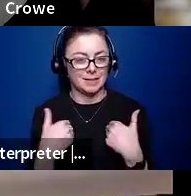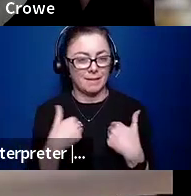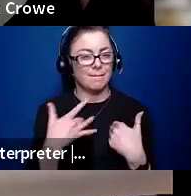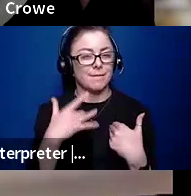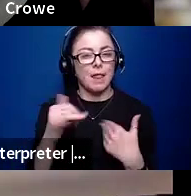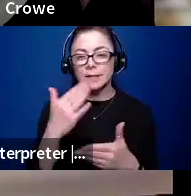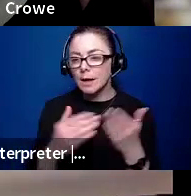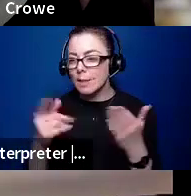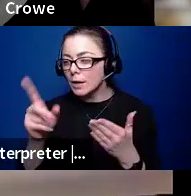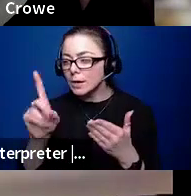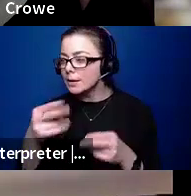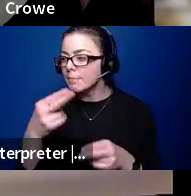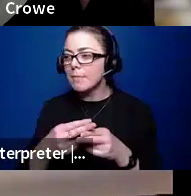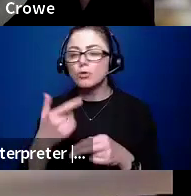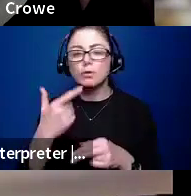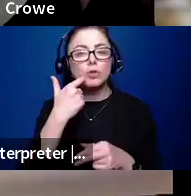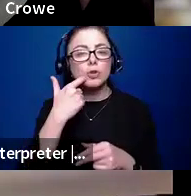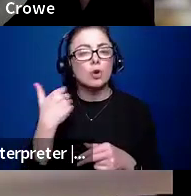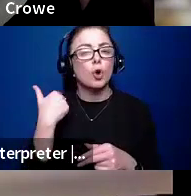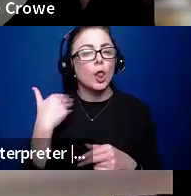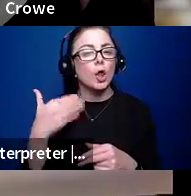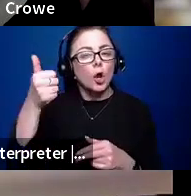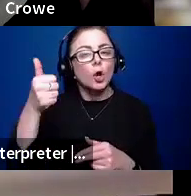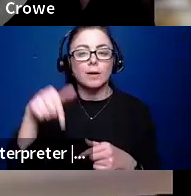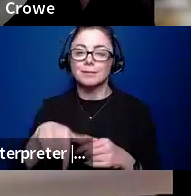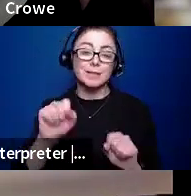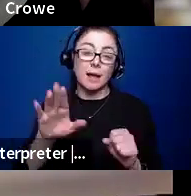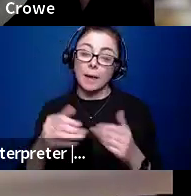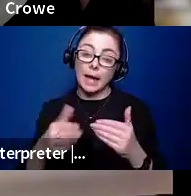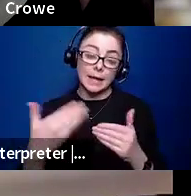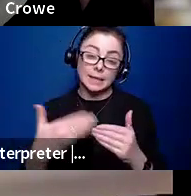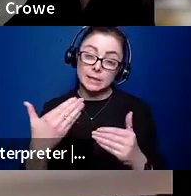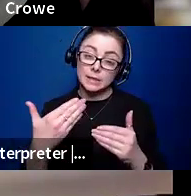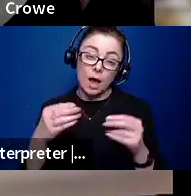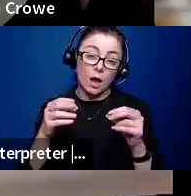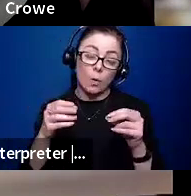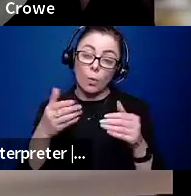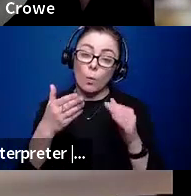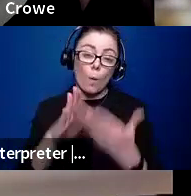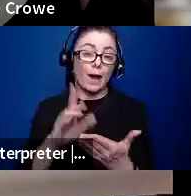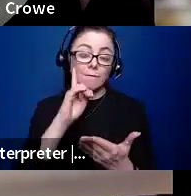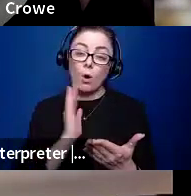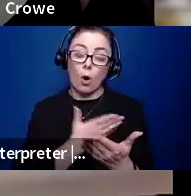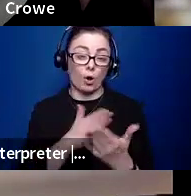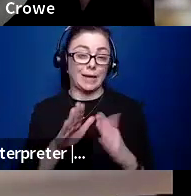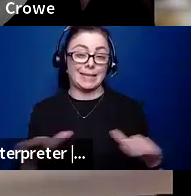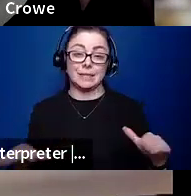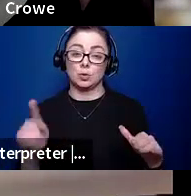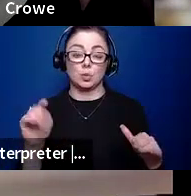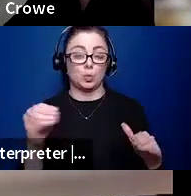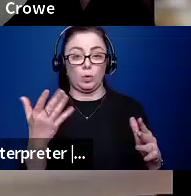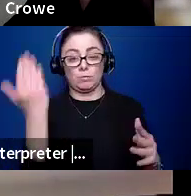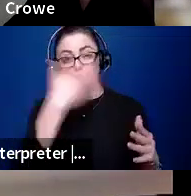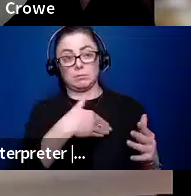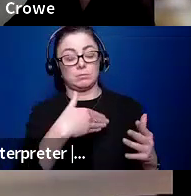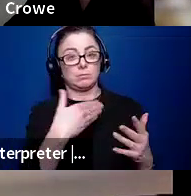like this could be a really easy way for our kids to kind of slip through the cracks one way or the other, whether